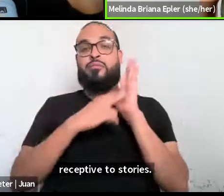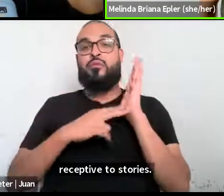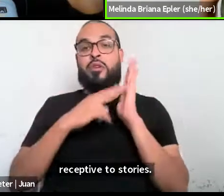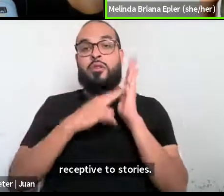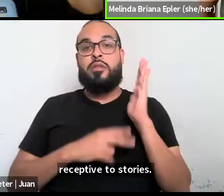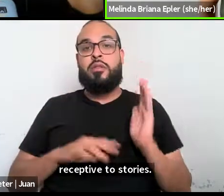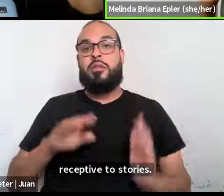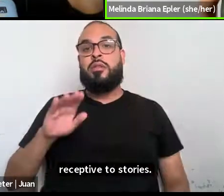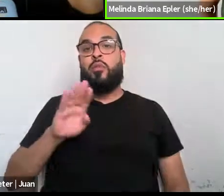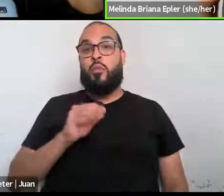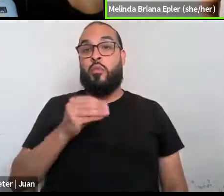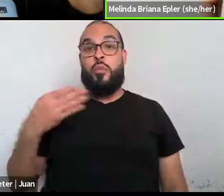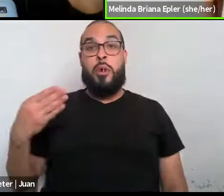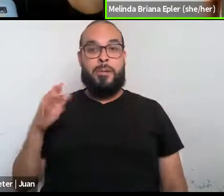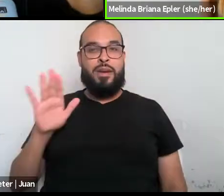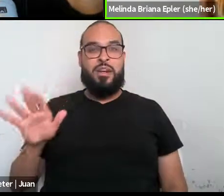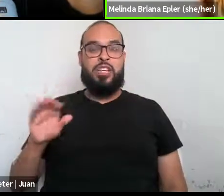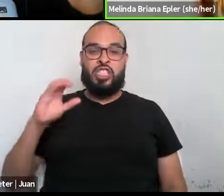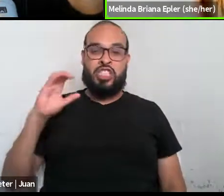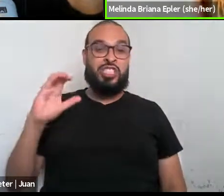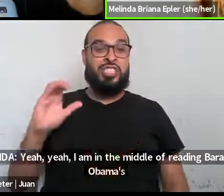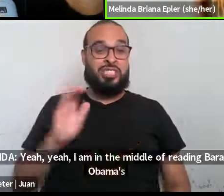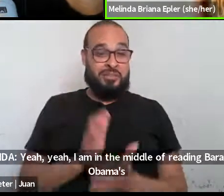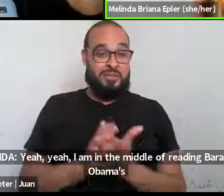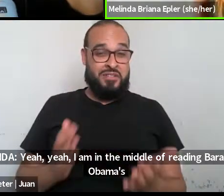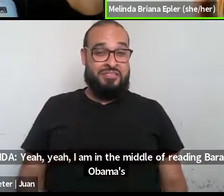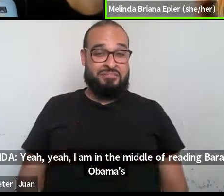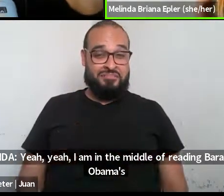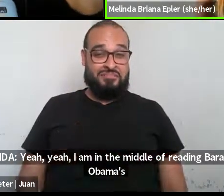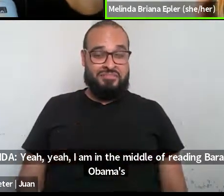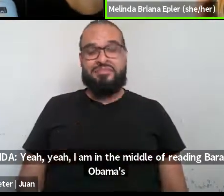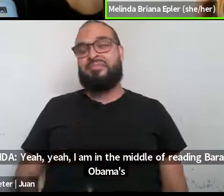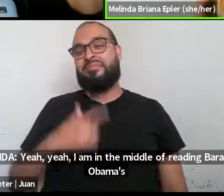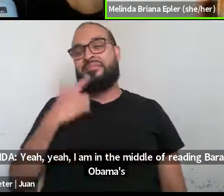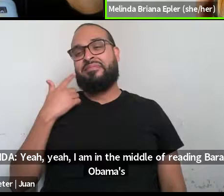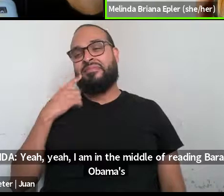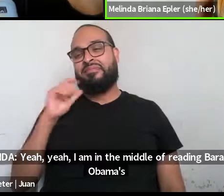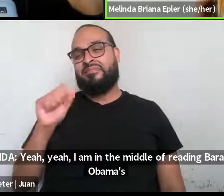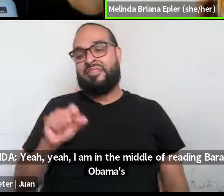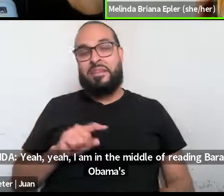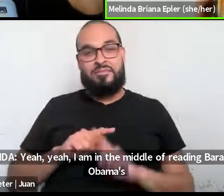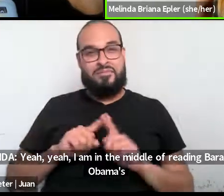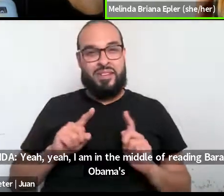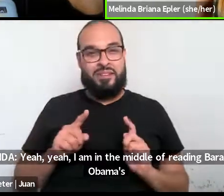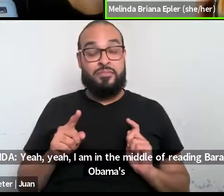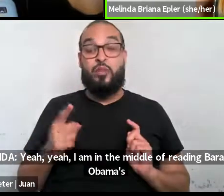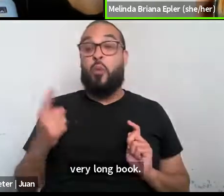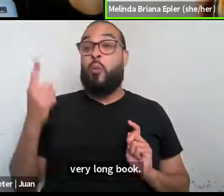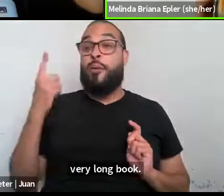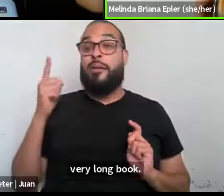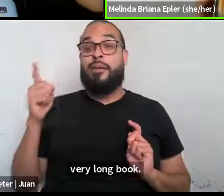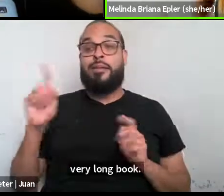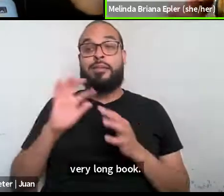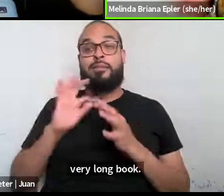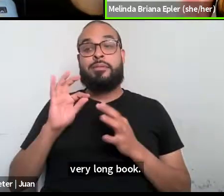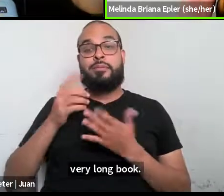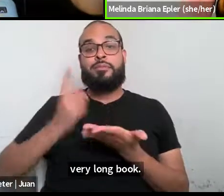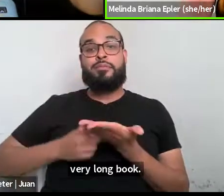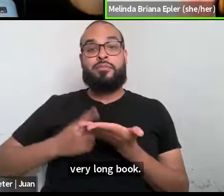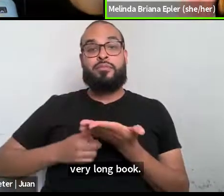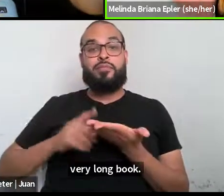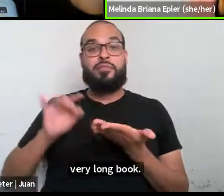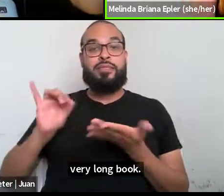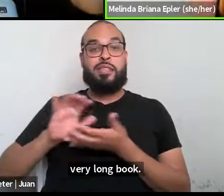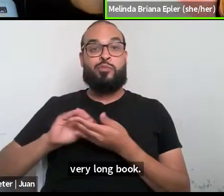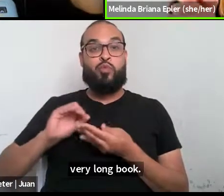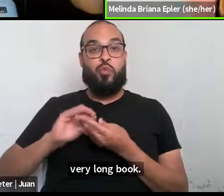Barack Obama's very long book. um, but one of the things he talks about is, the stories that